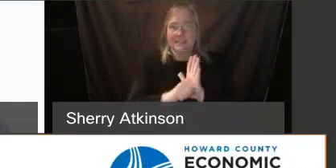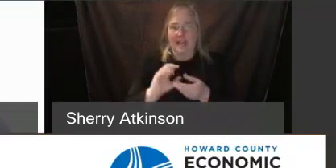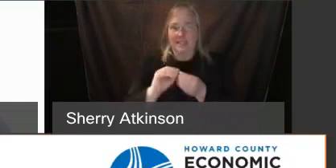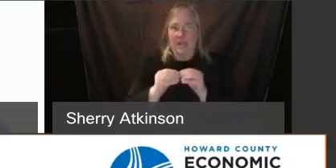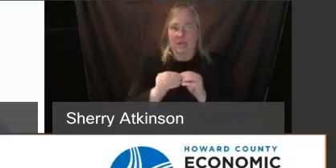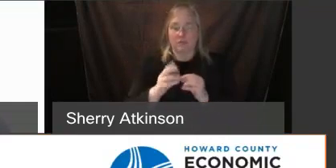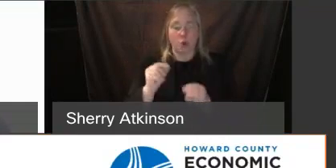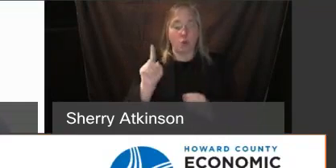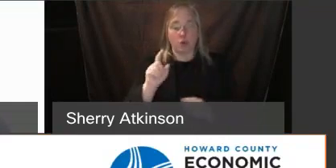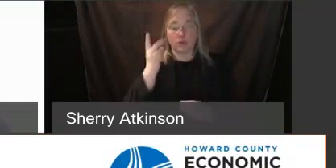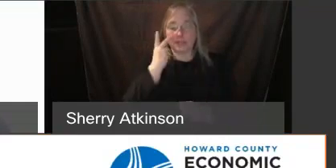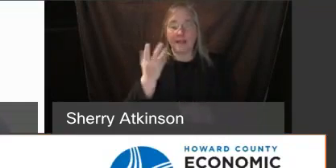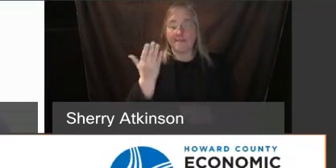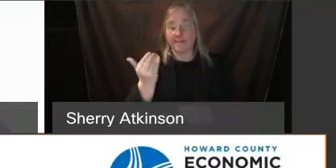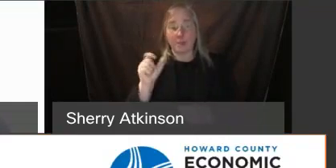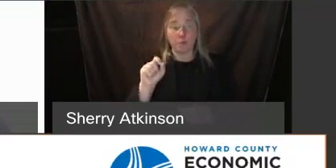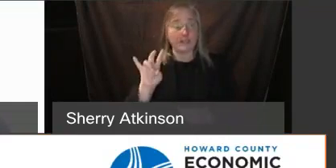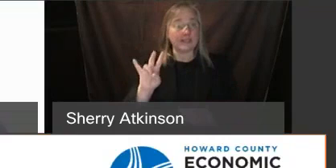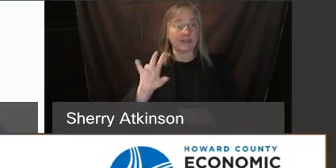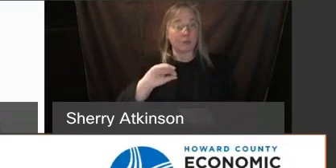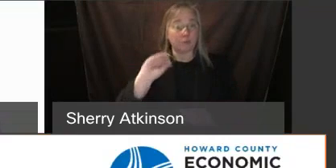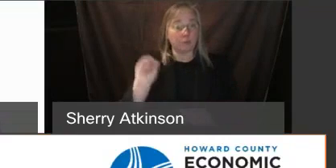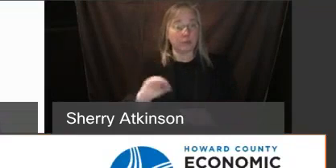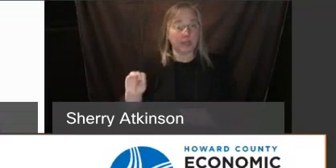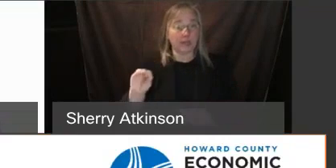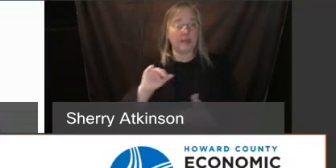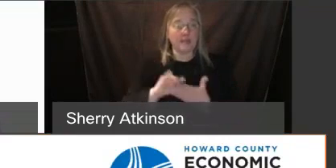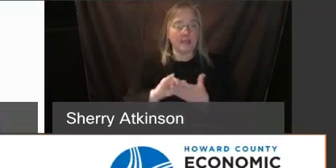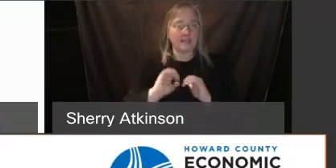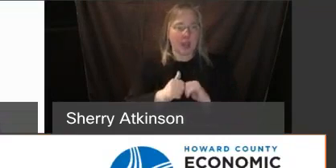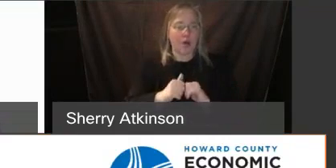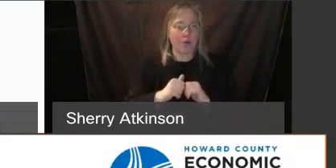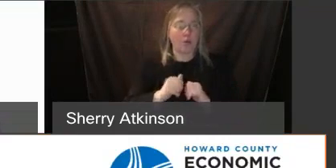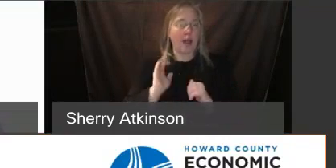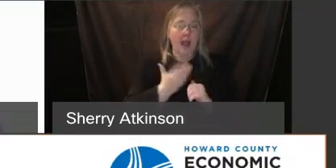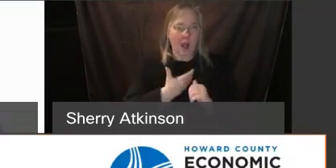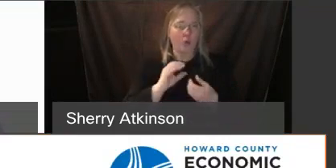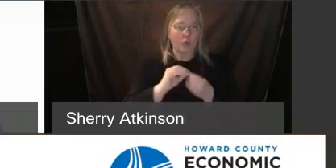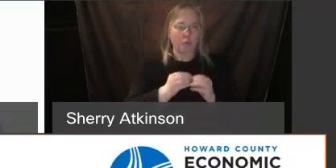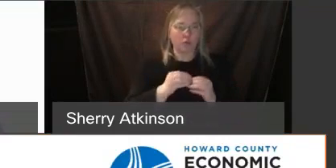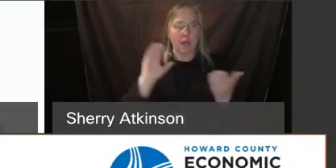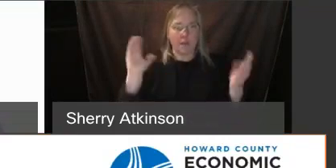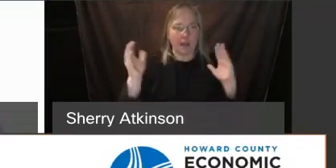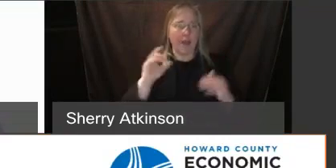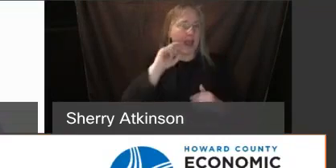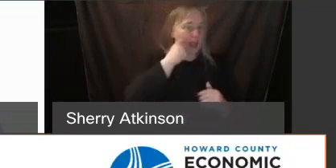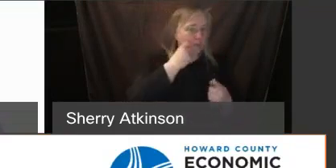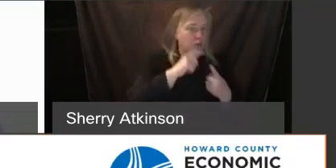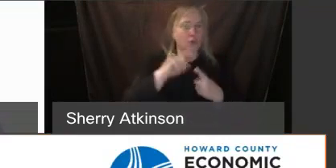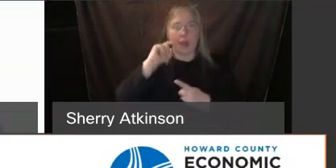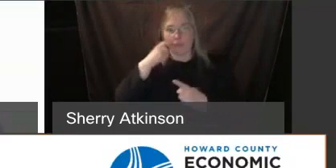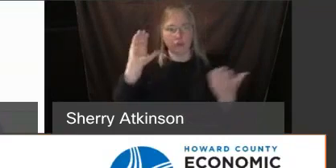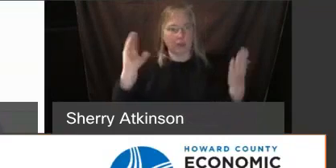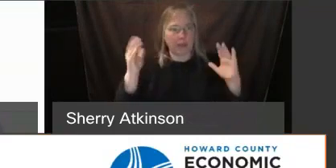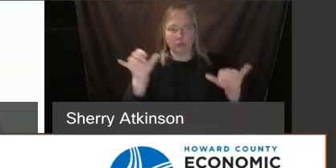see 15.7%, this is how our numbers compare apples to apples to the other jurisdictions in